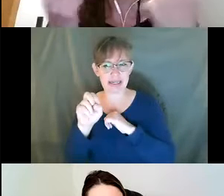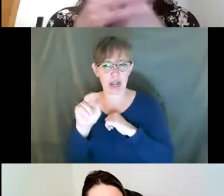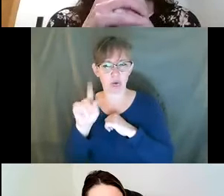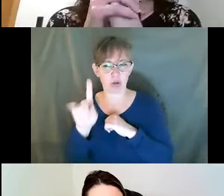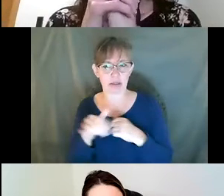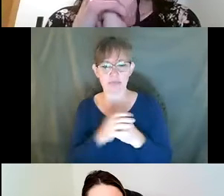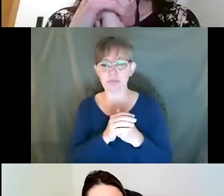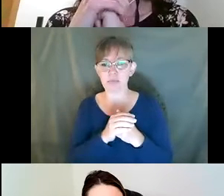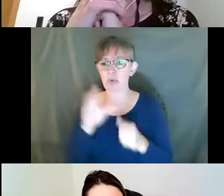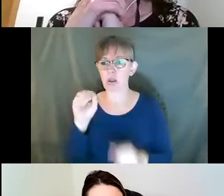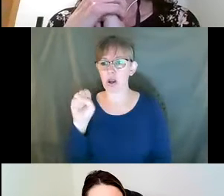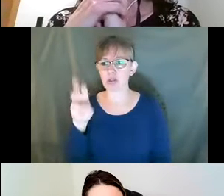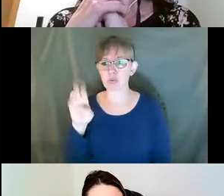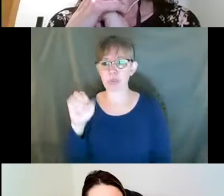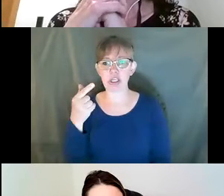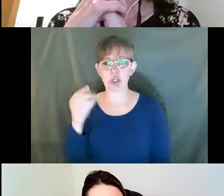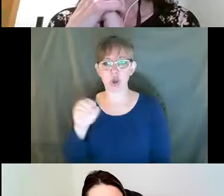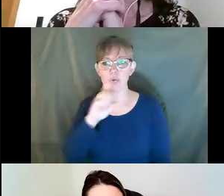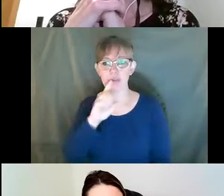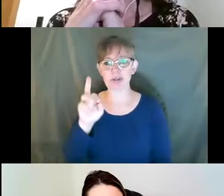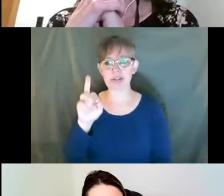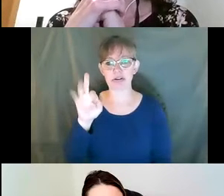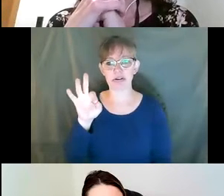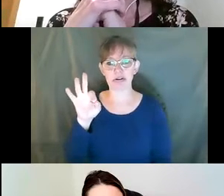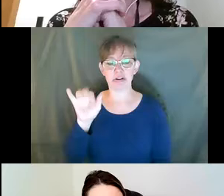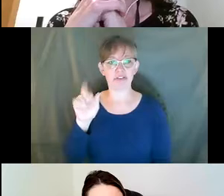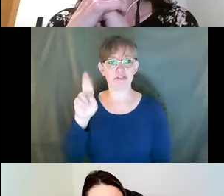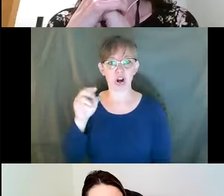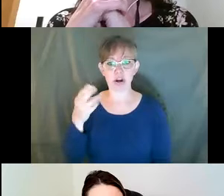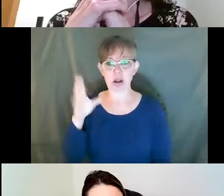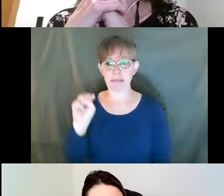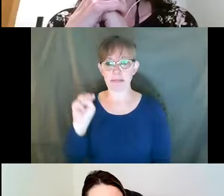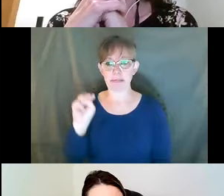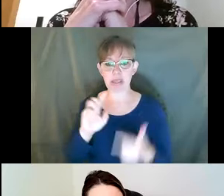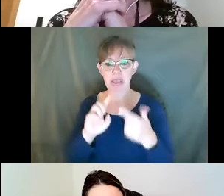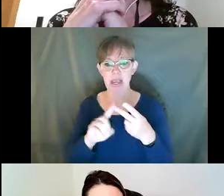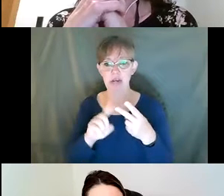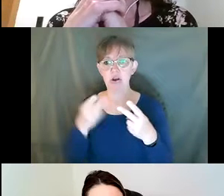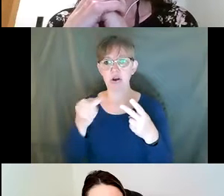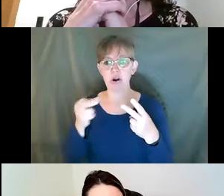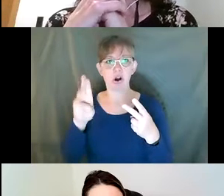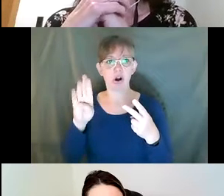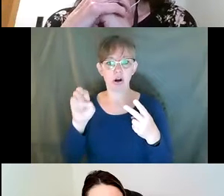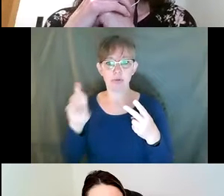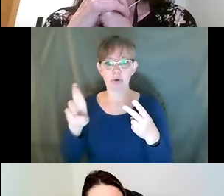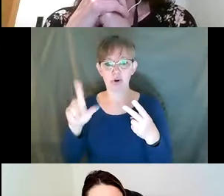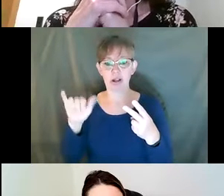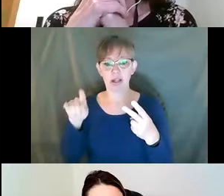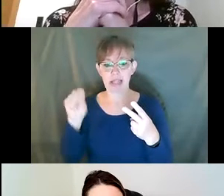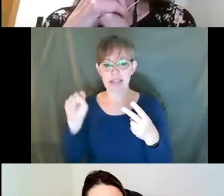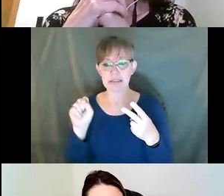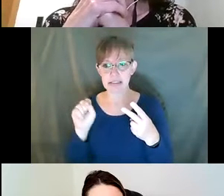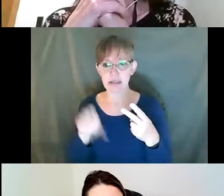So Oswego County, there's Farnham, Harbor Lights, there's different agencies. Yes, we